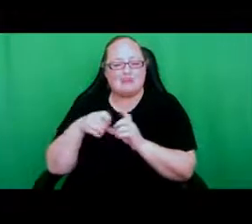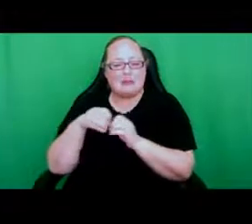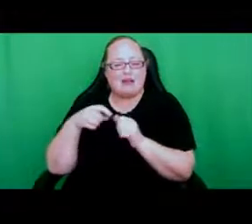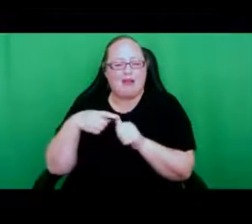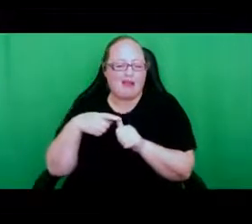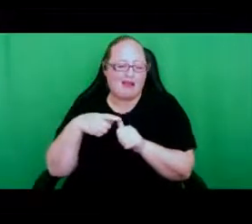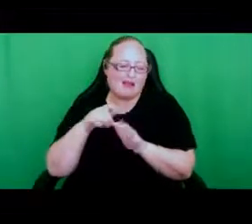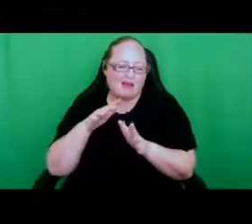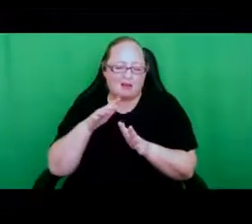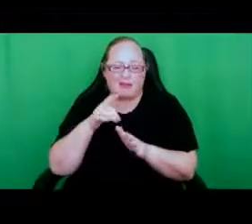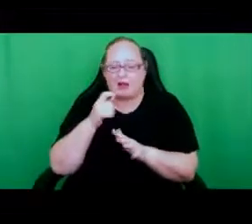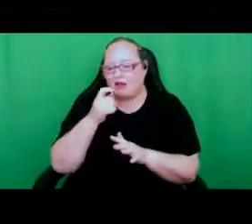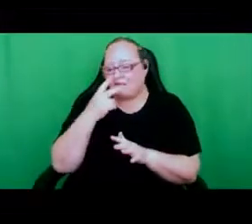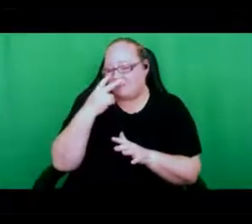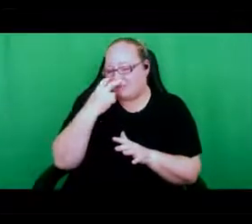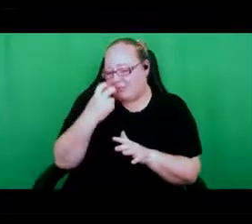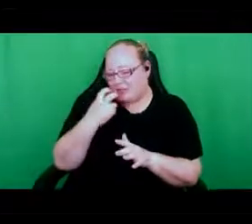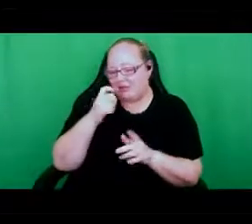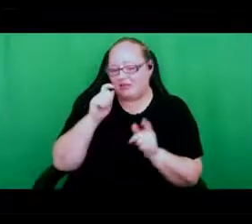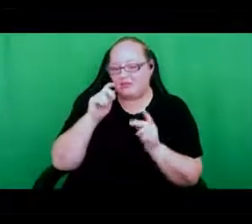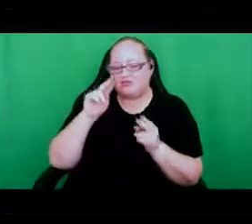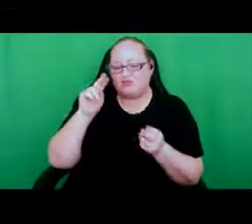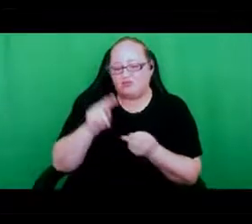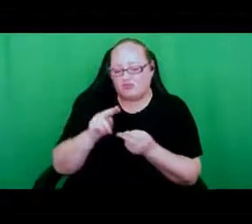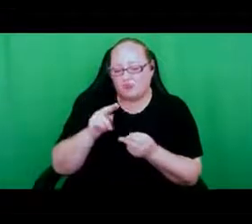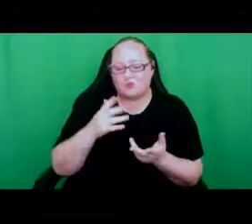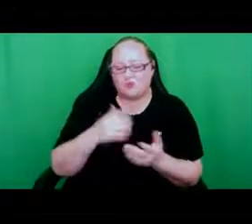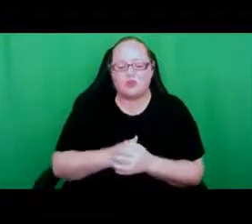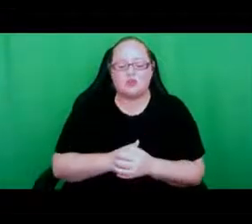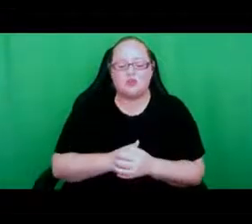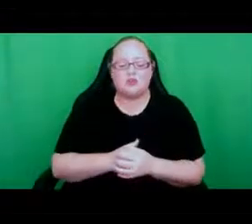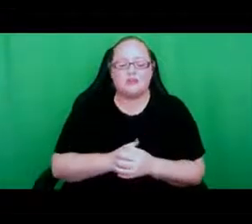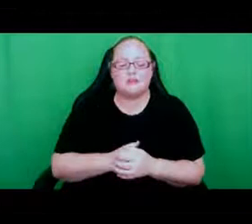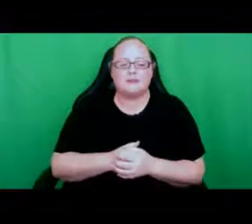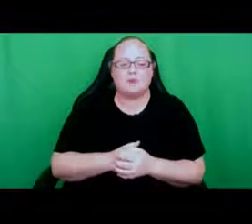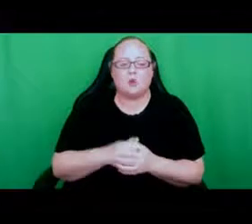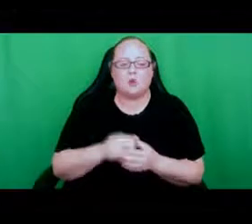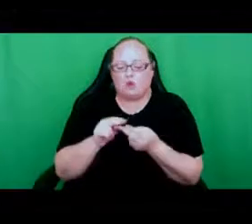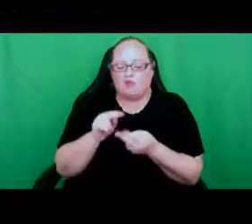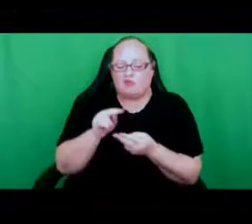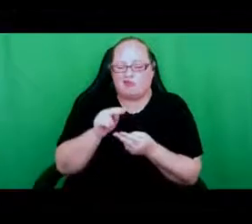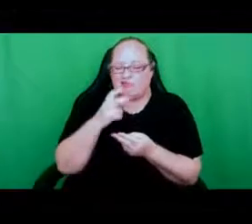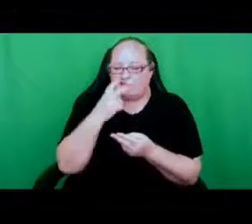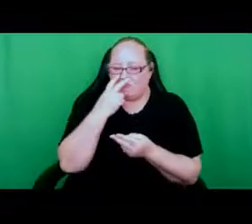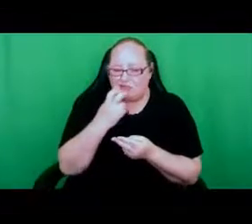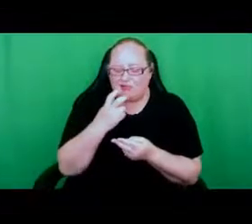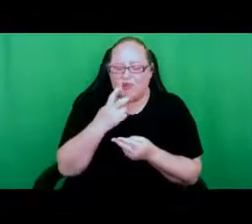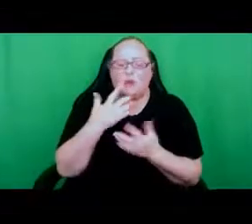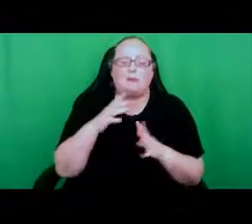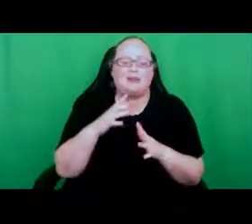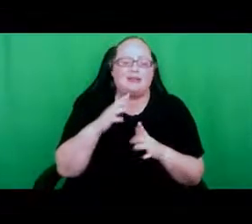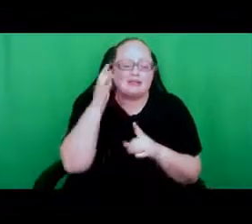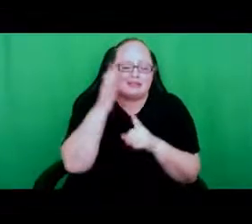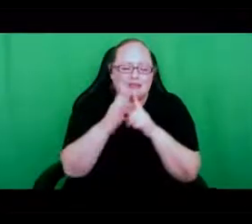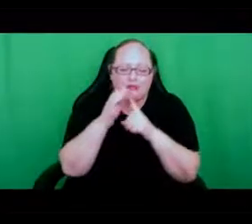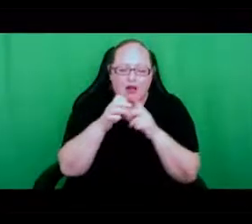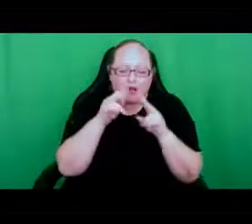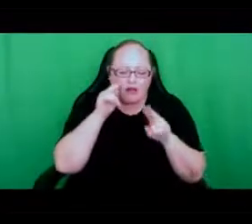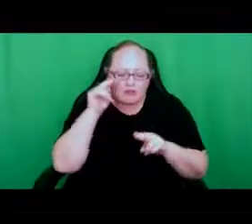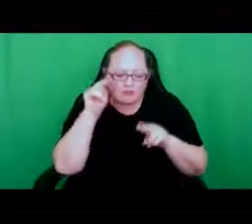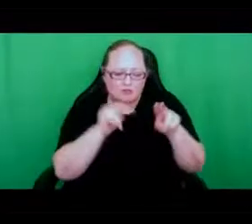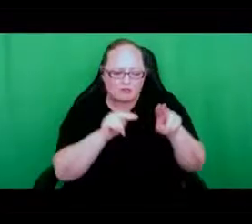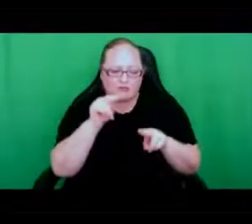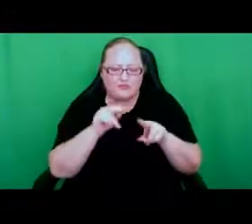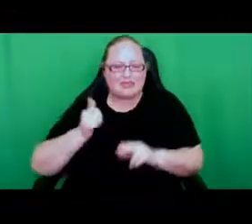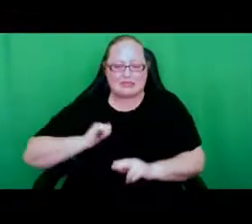than 1 dBA. So where we carry out the detailed assessment of expected noise impact,